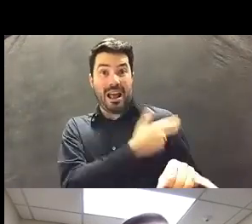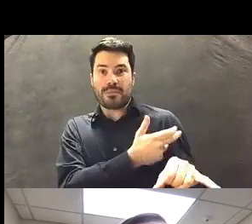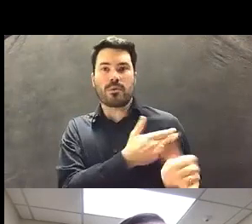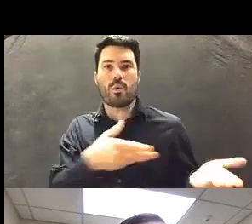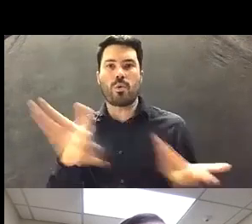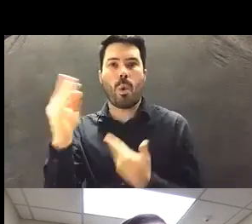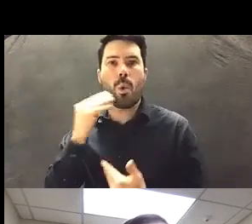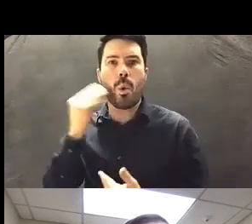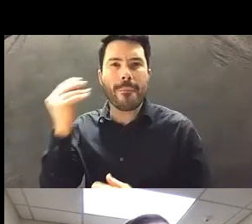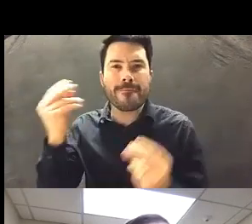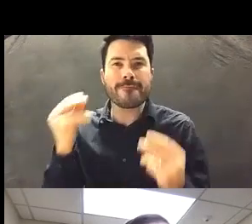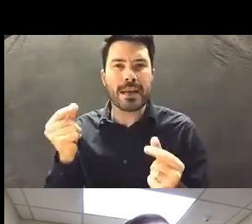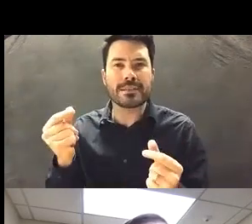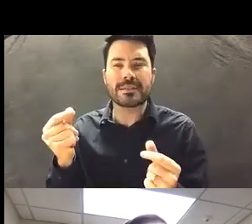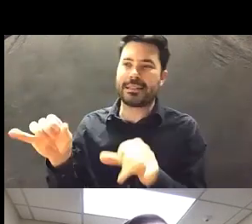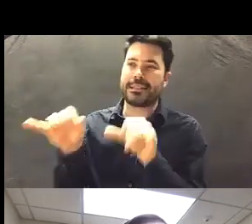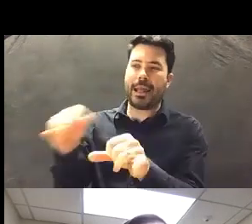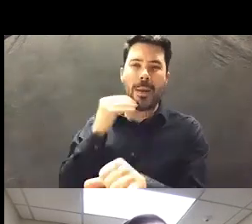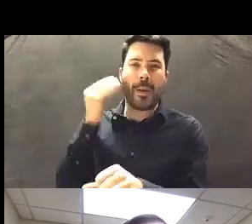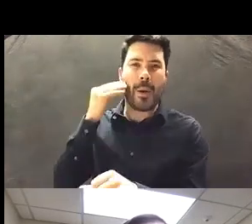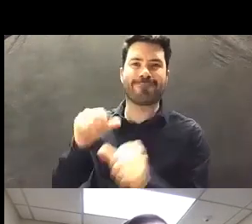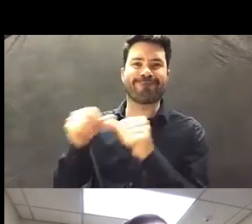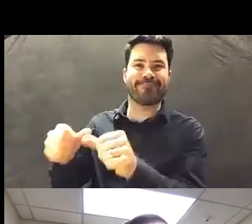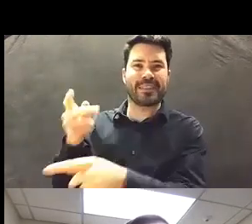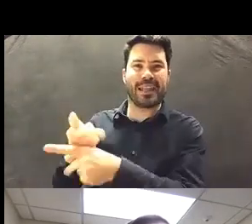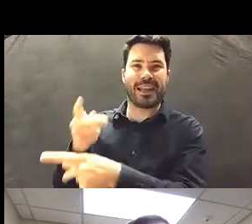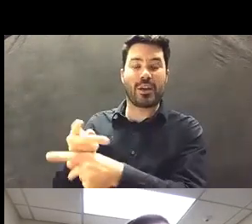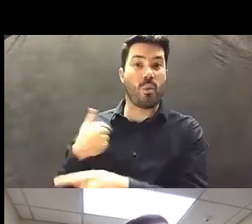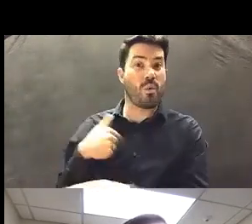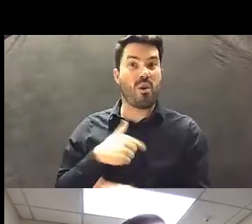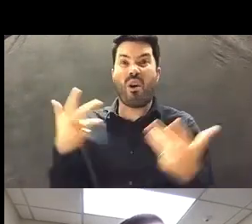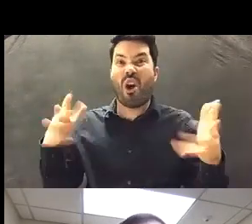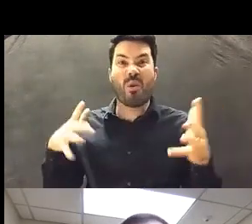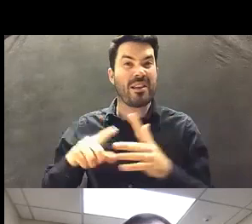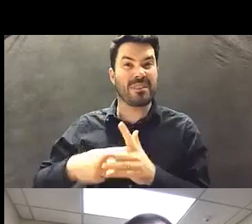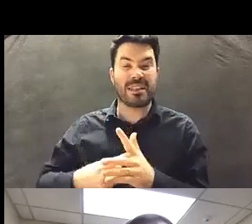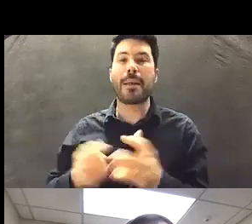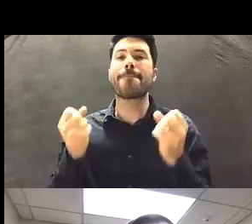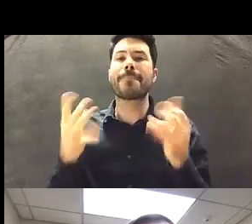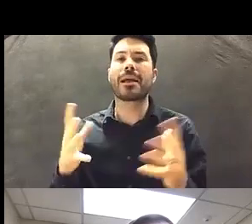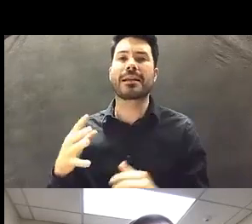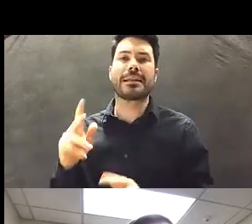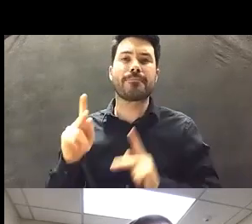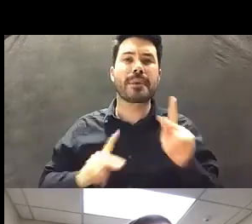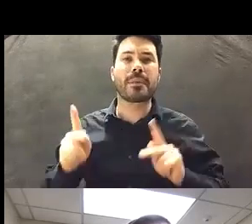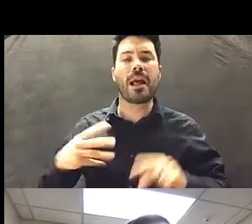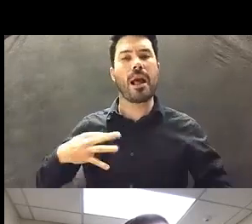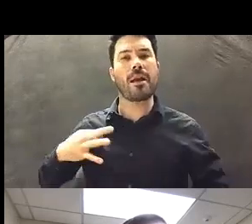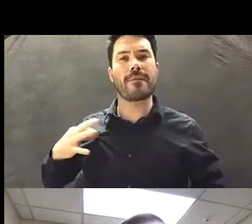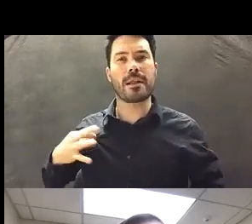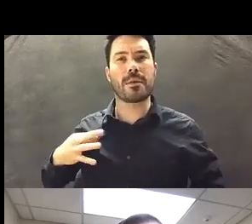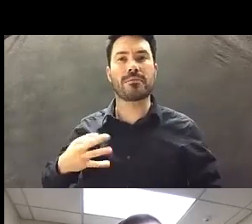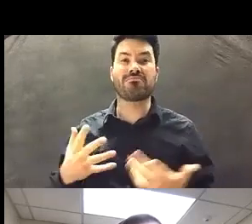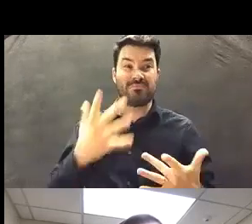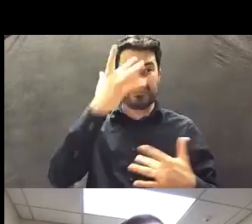already beginning this work with several specific patient populations being eligible, including patients with COVID, and